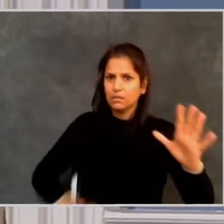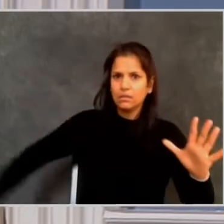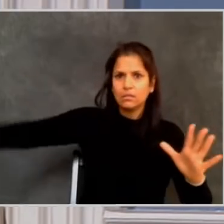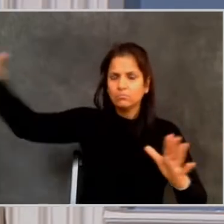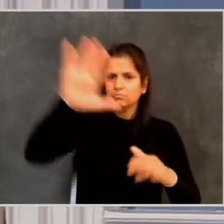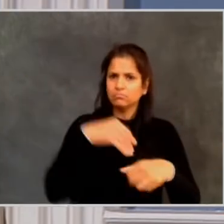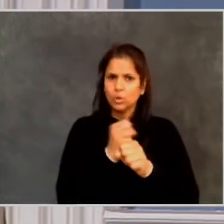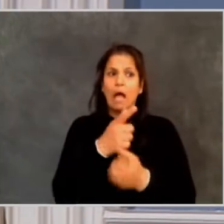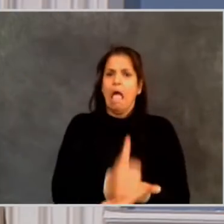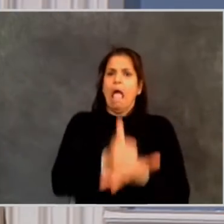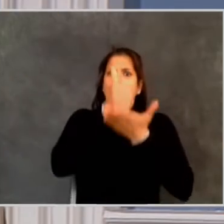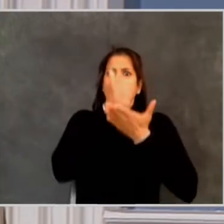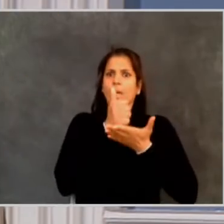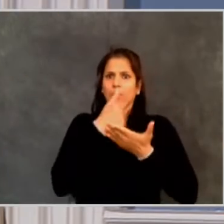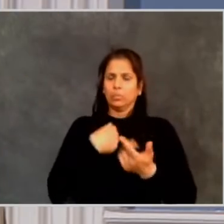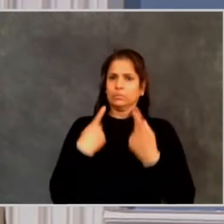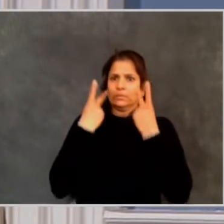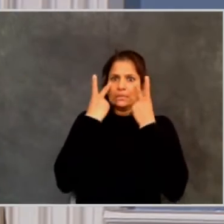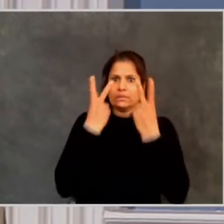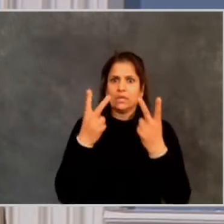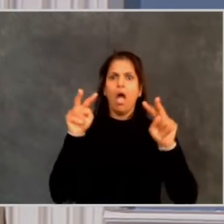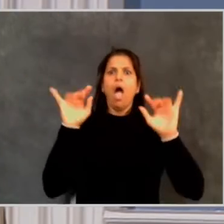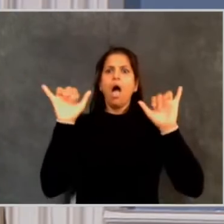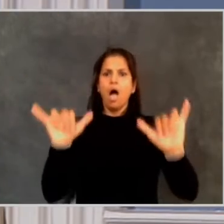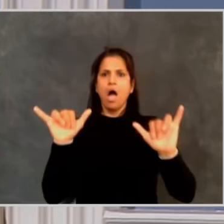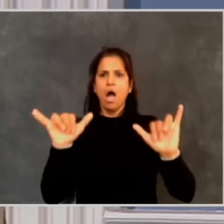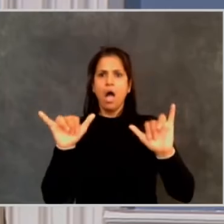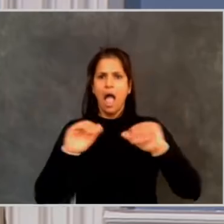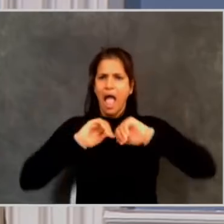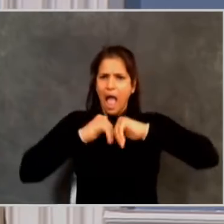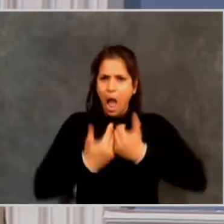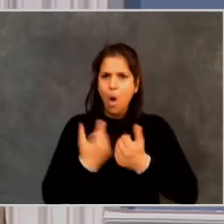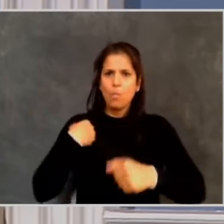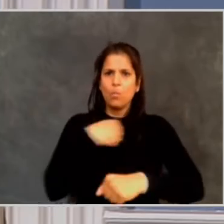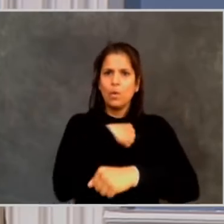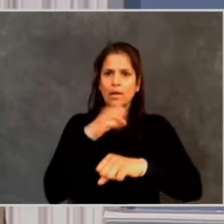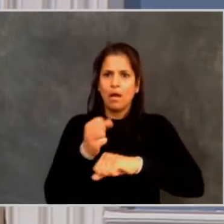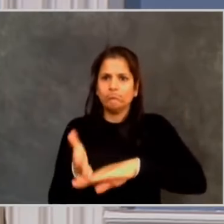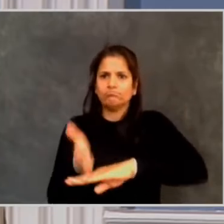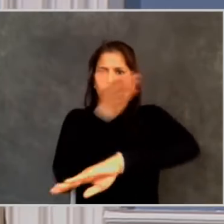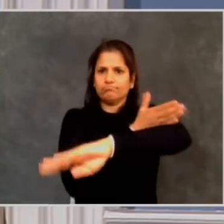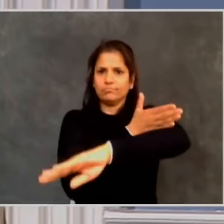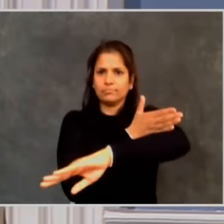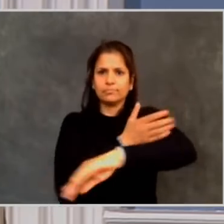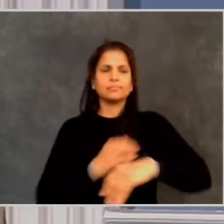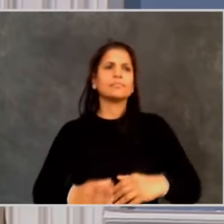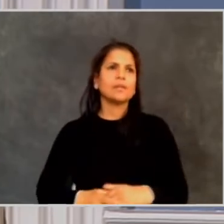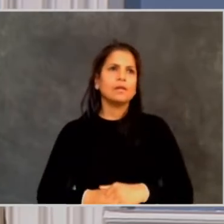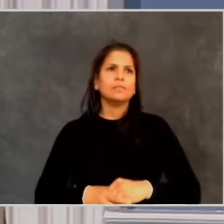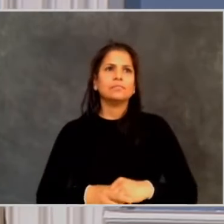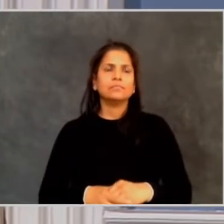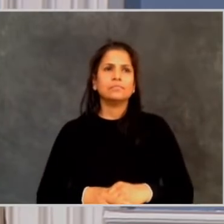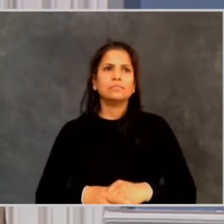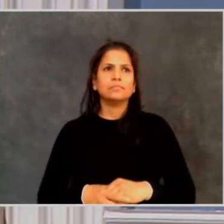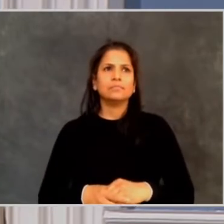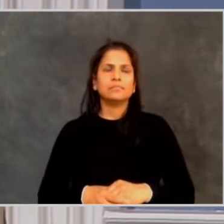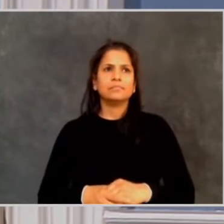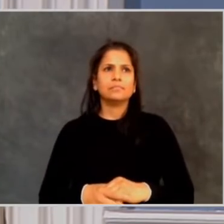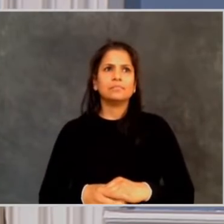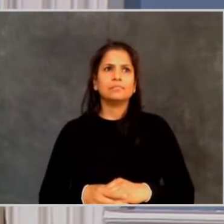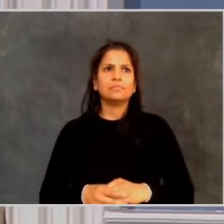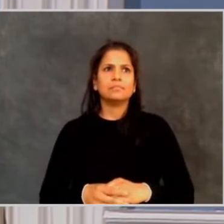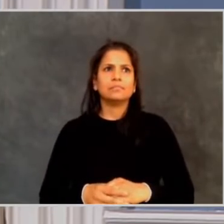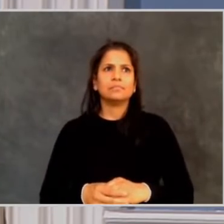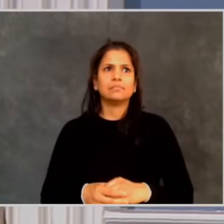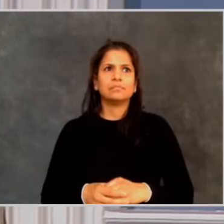on the floors, in the emergency department, to focus on the more granular